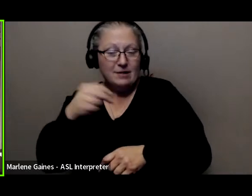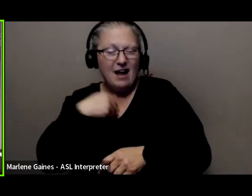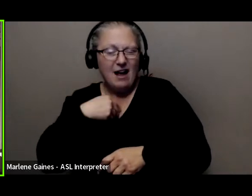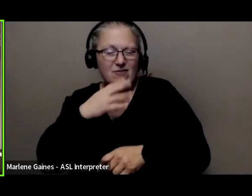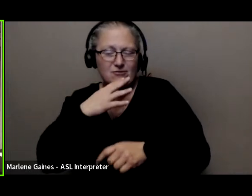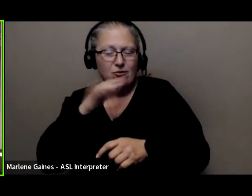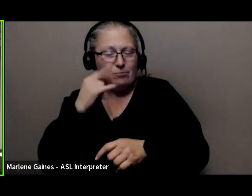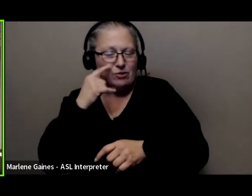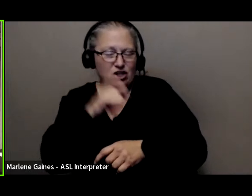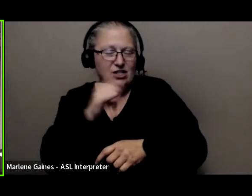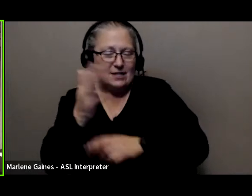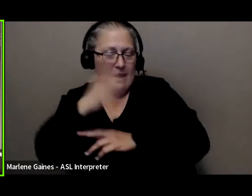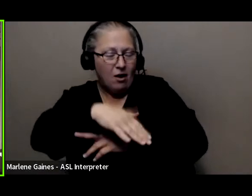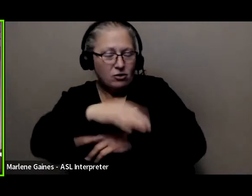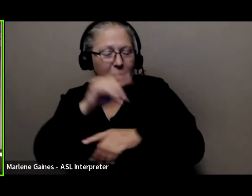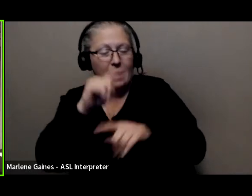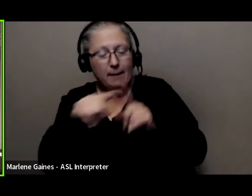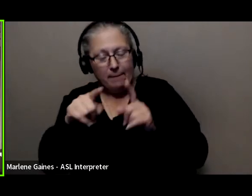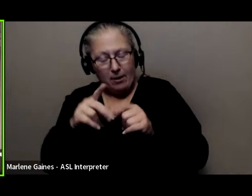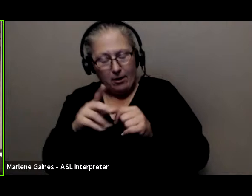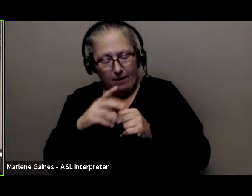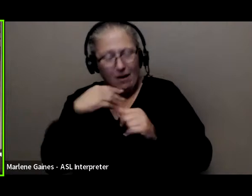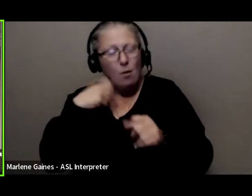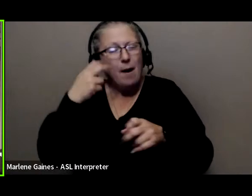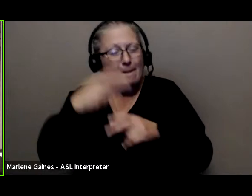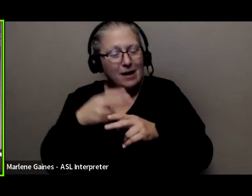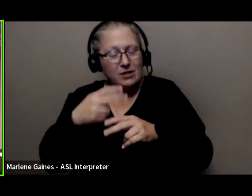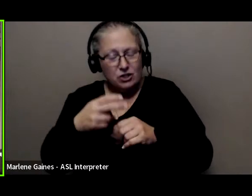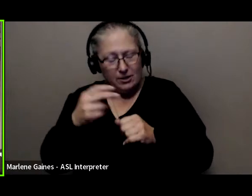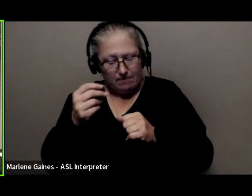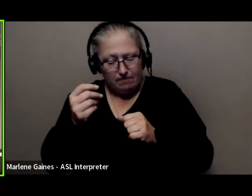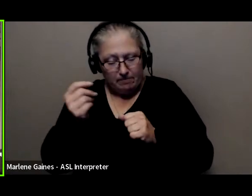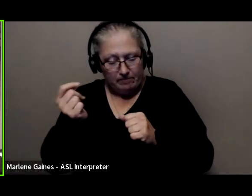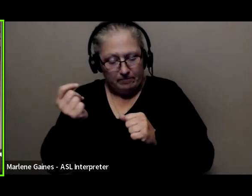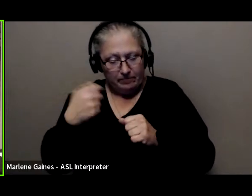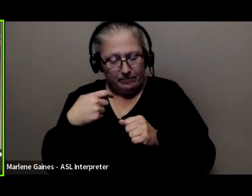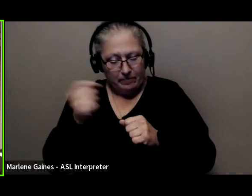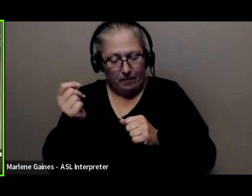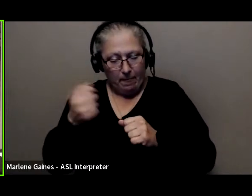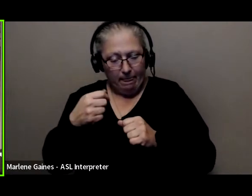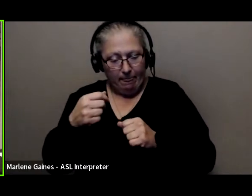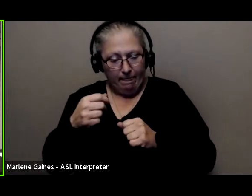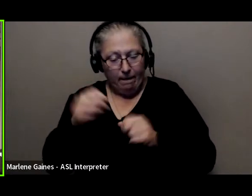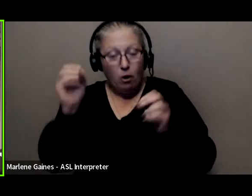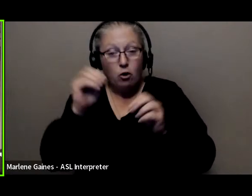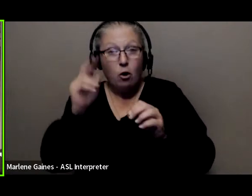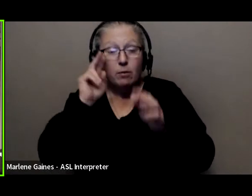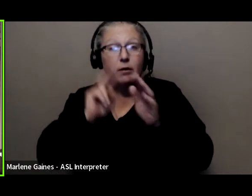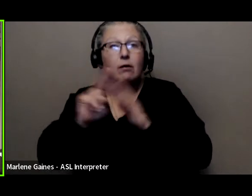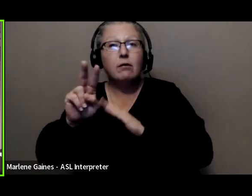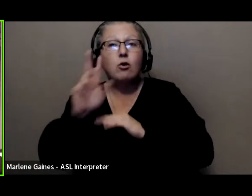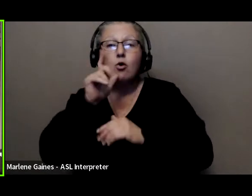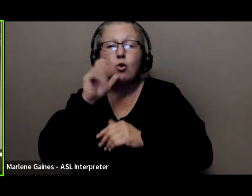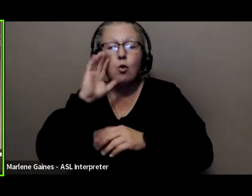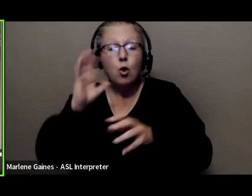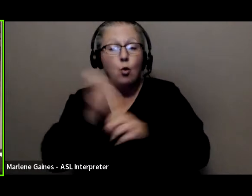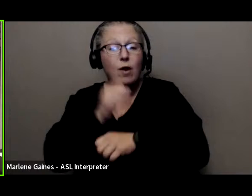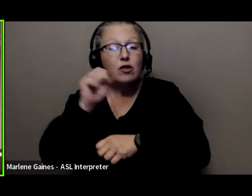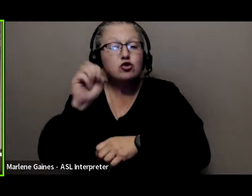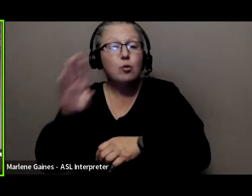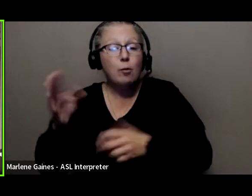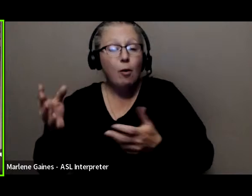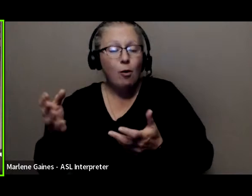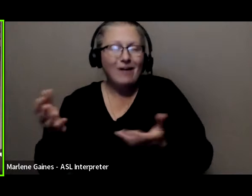stayed throughout the day. But I wanted to mention that it's hard to nobody has a crystal ball who's going to be in the Super Bowl. So I do